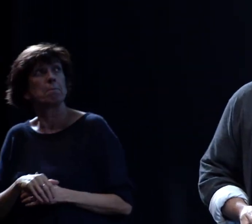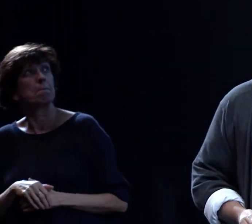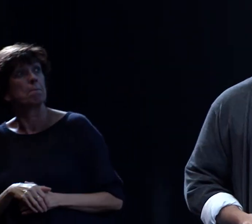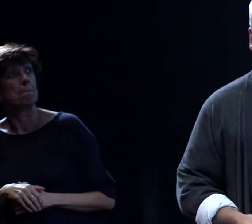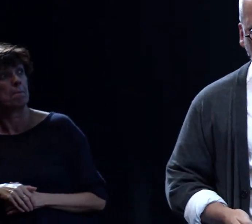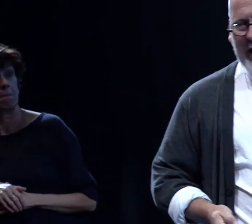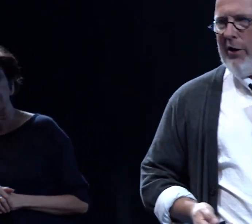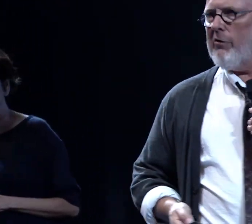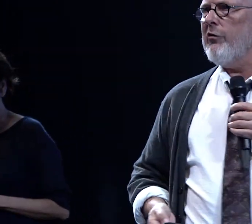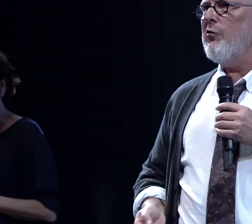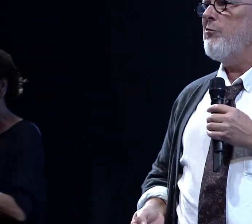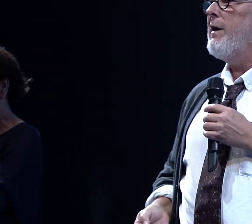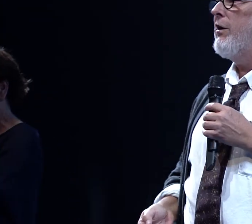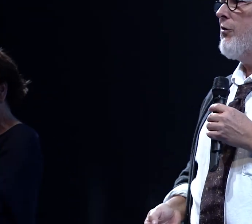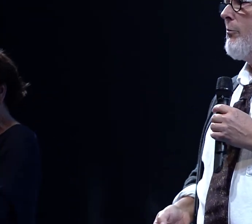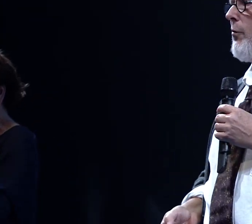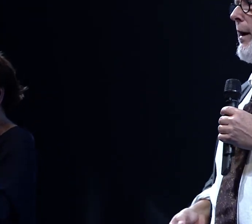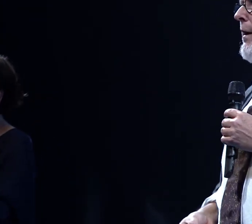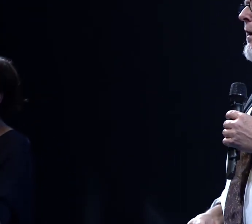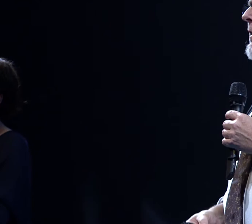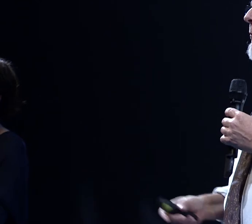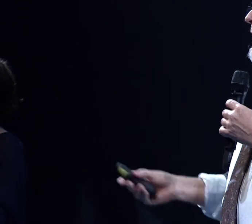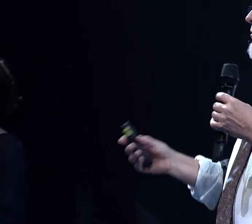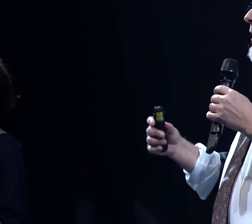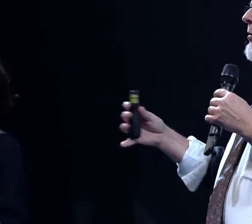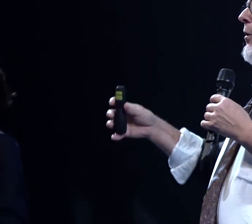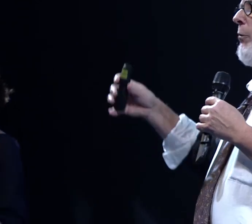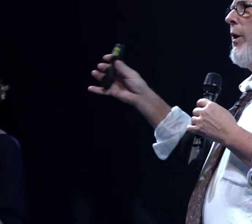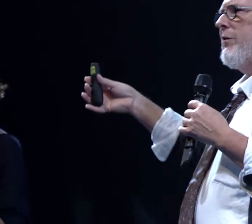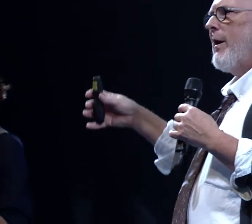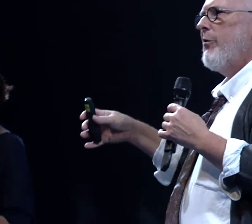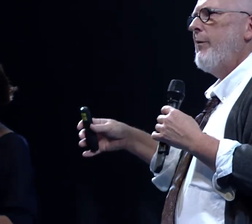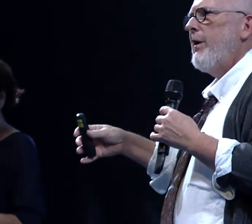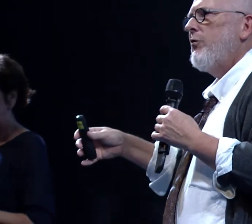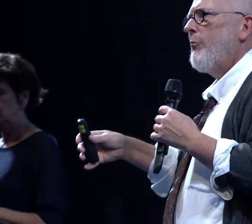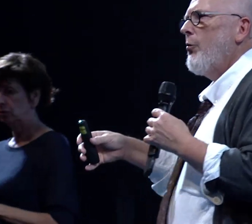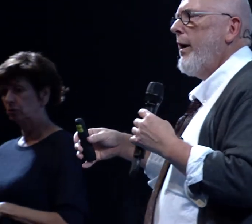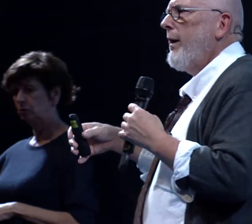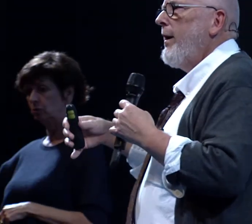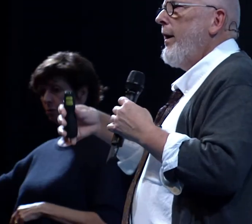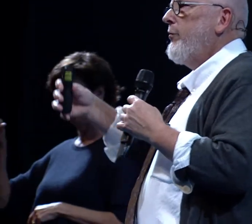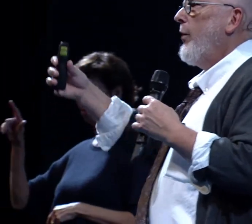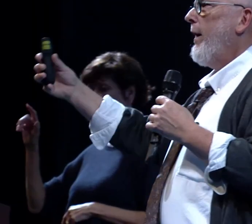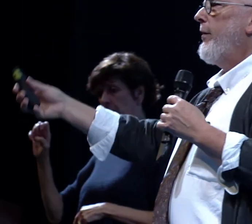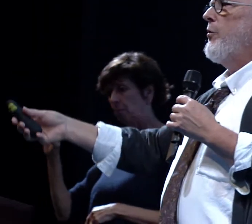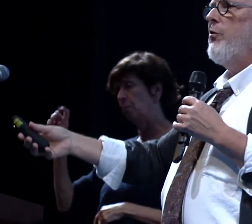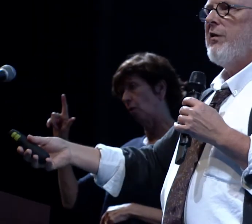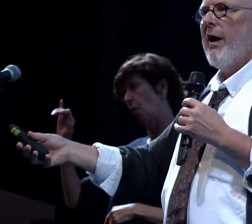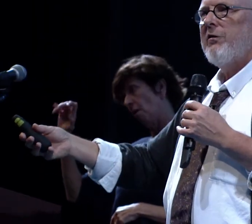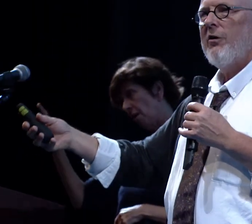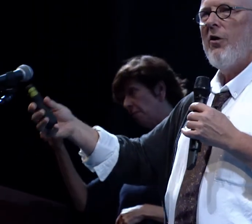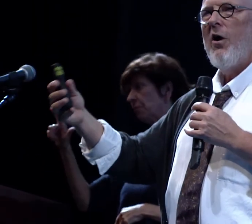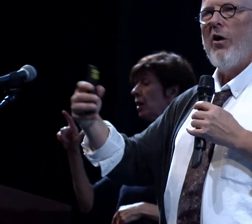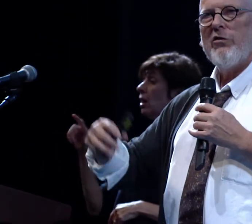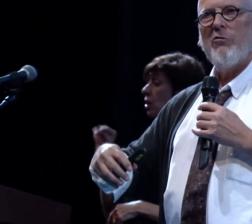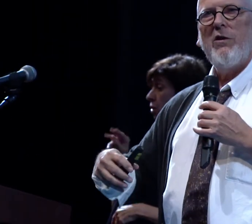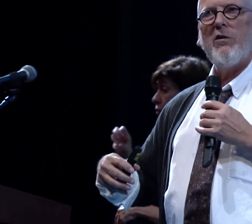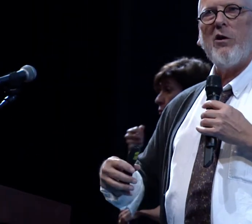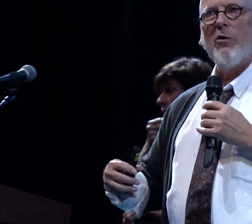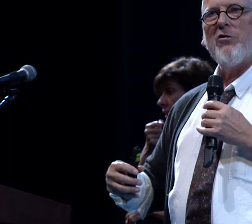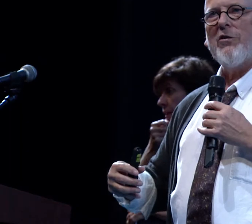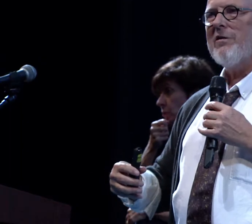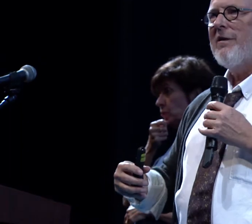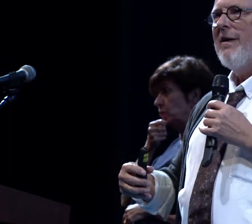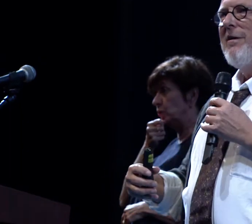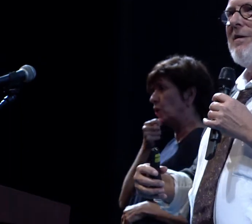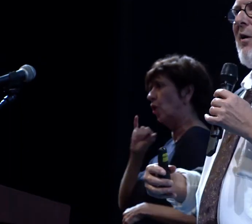of trompe l'oeil now I refer to as media trompe l'oeil. Now, media trompe l'oeil, one example of media trompe l'oeil is when the news announcer also reads